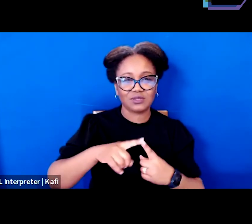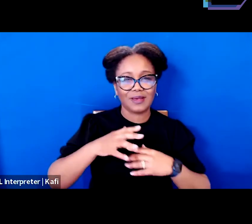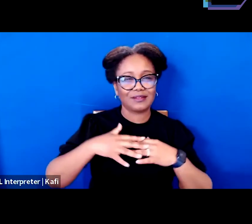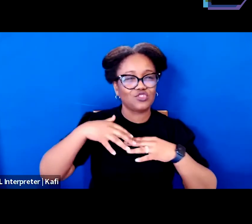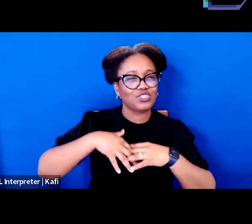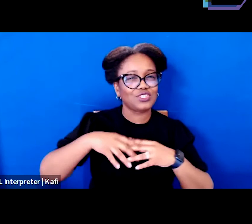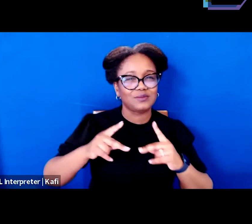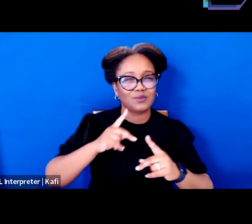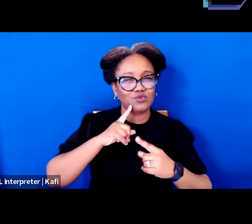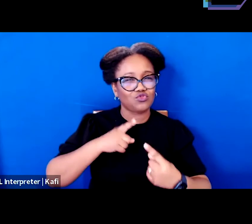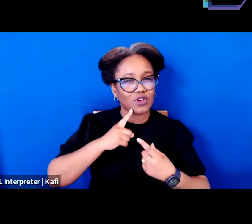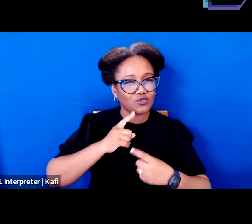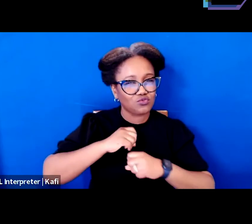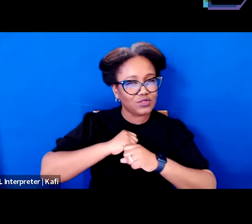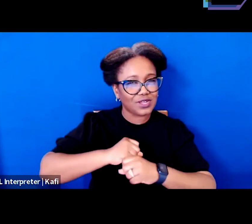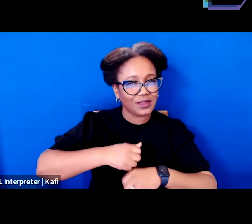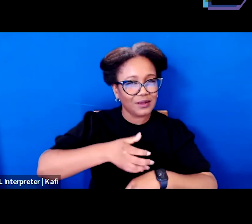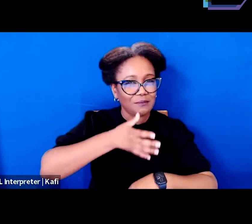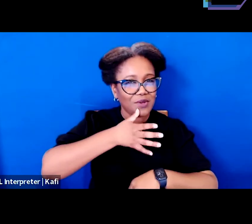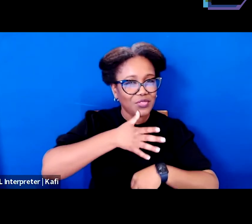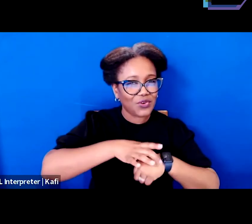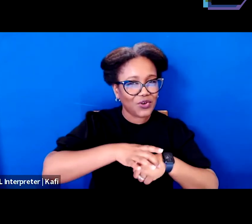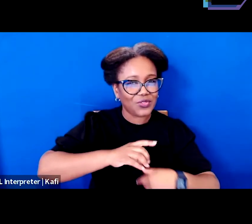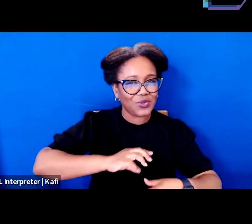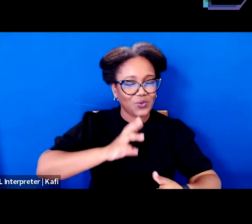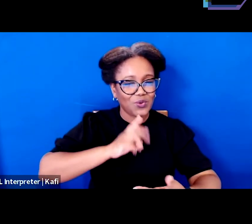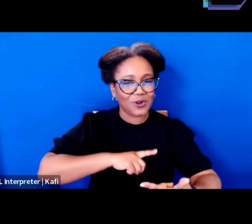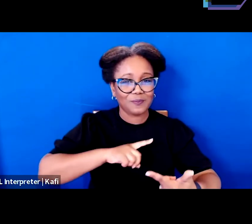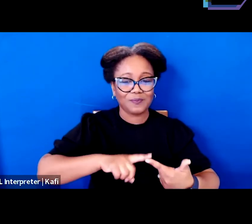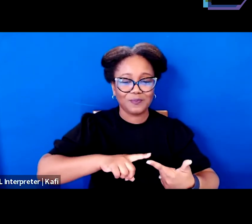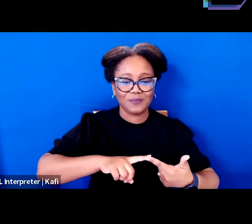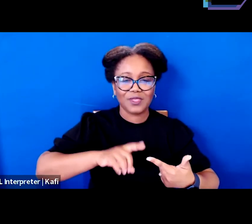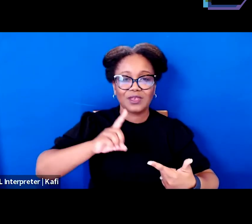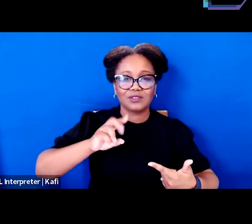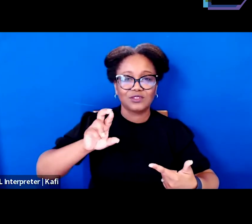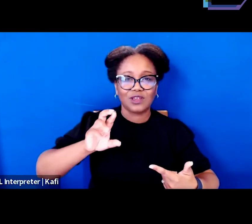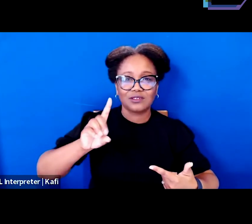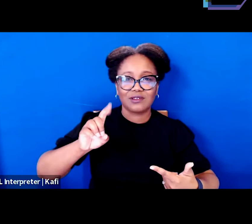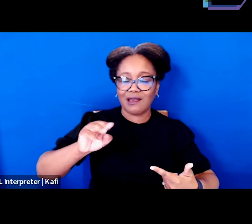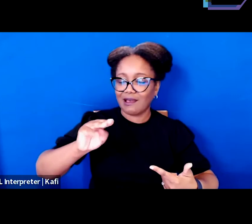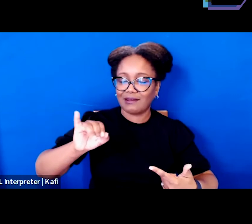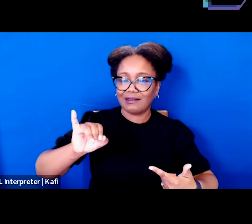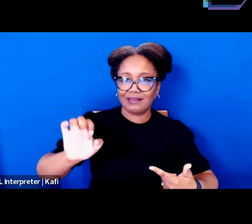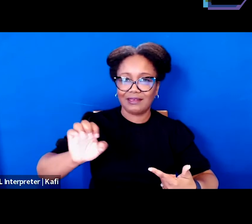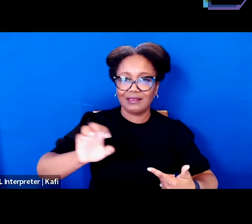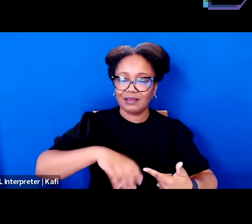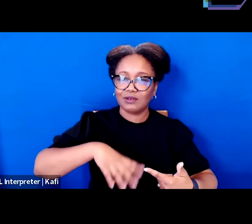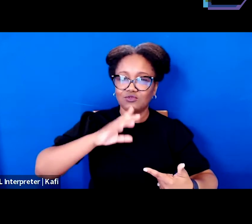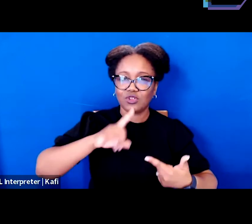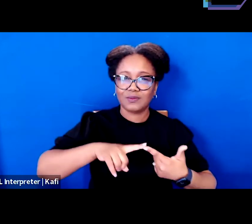in many places that are deeply and thinking about the spectrum of gender and how it came to be a